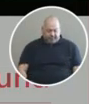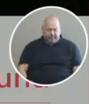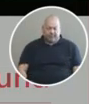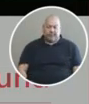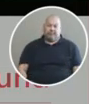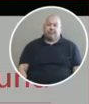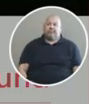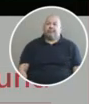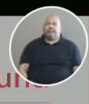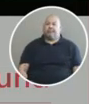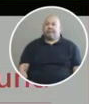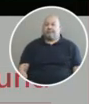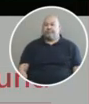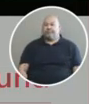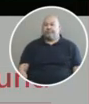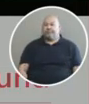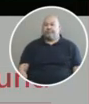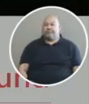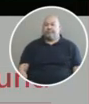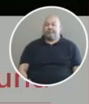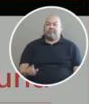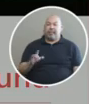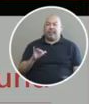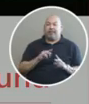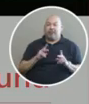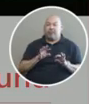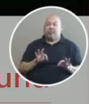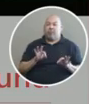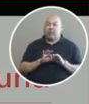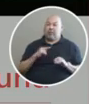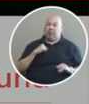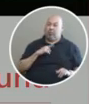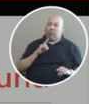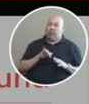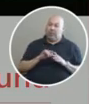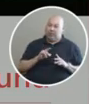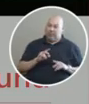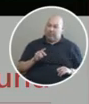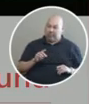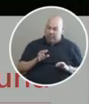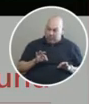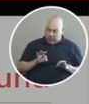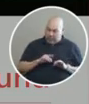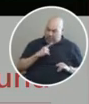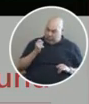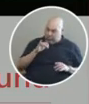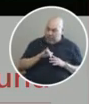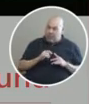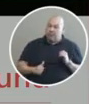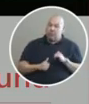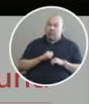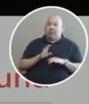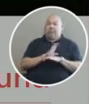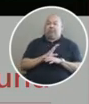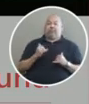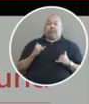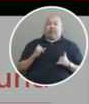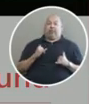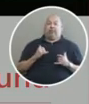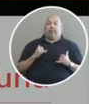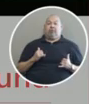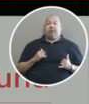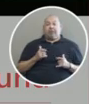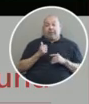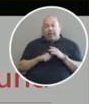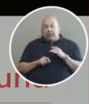Now, as I mentioned, this is very important that we do this. We have a sense of urgency. We understand that a lot of our businesses right now are